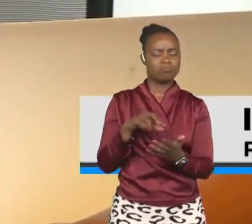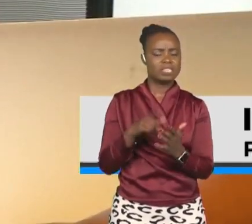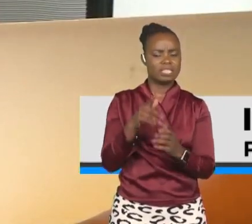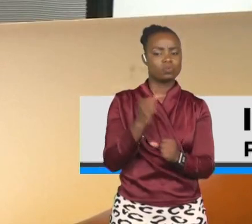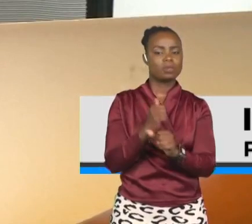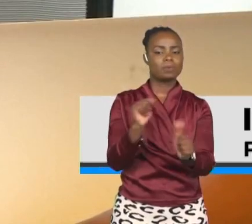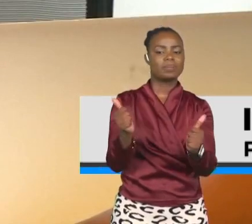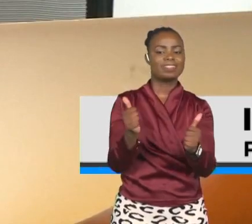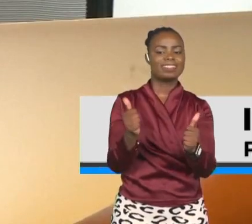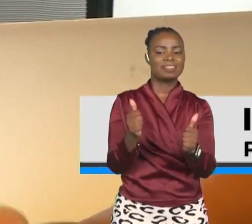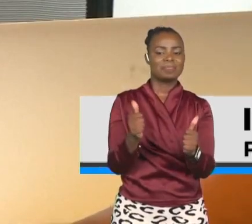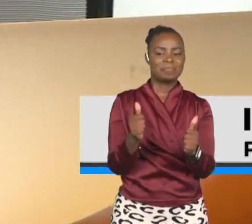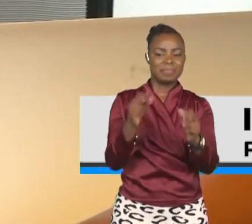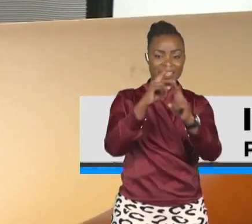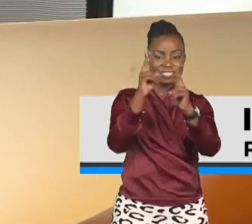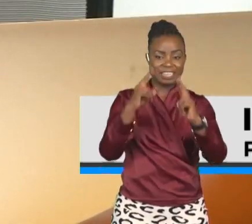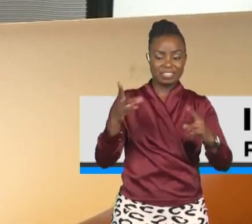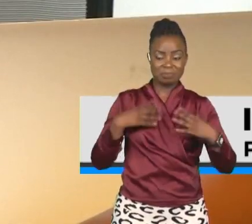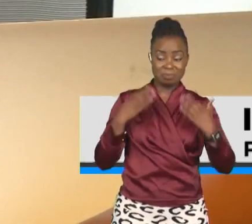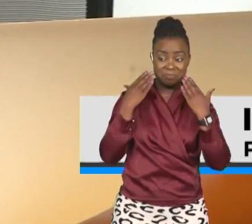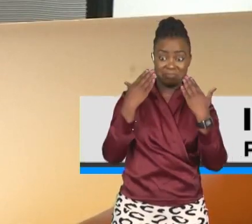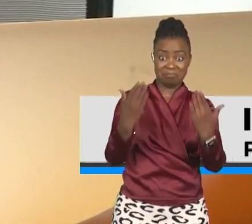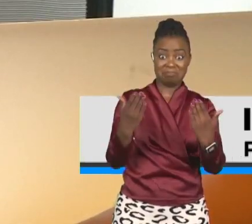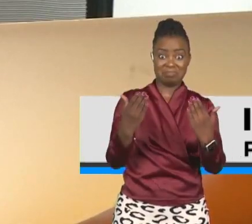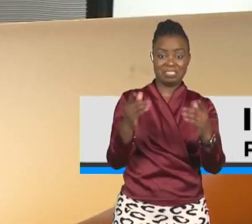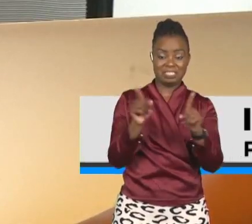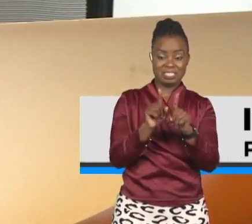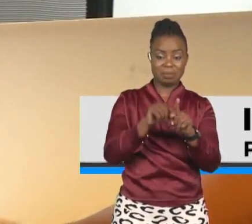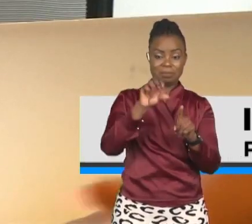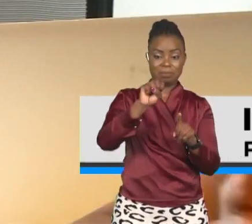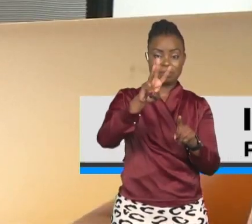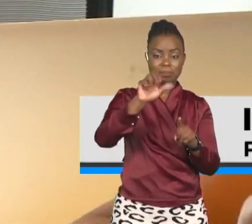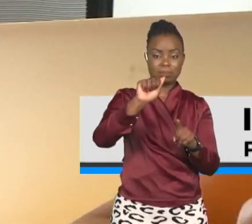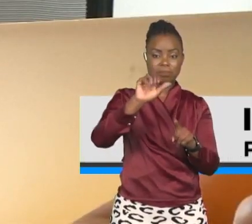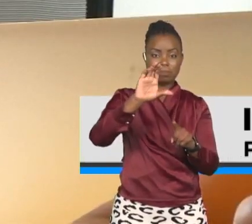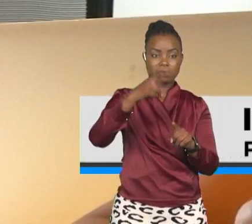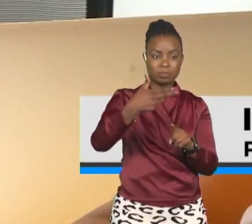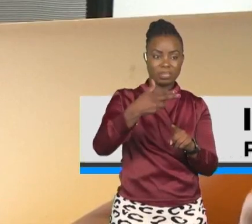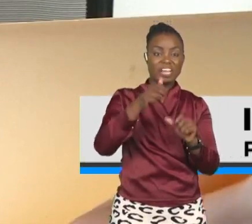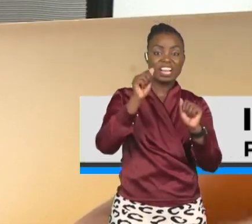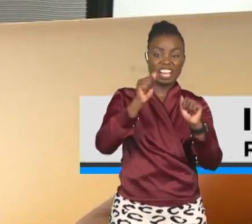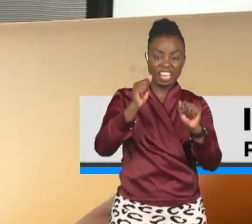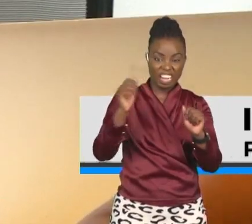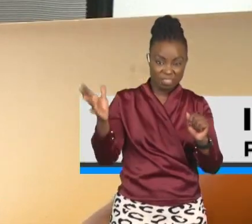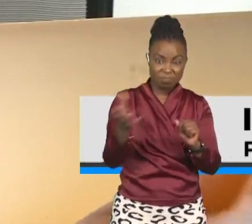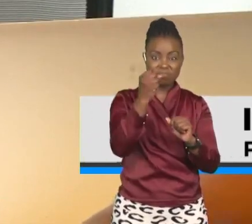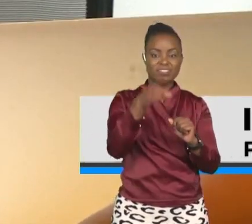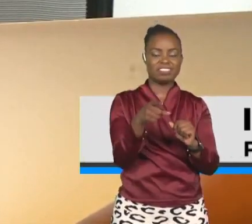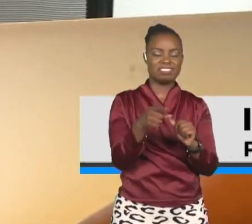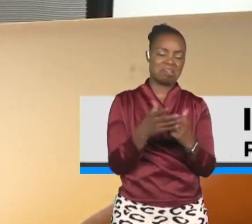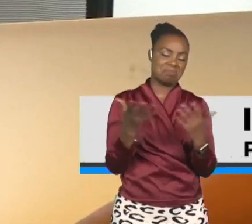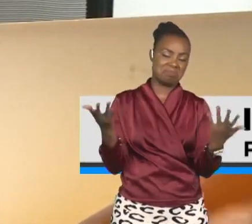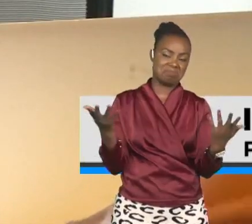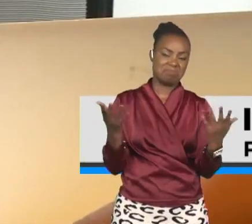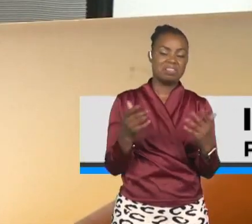I mean, if an international watch brand like Swatch can align themselves to something as different as this, it means they're